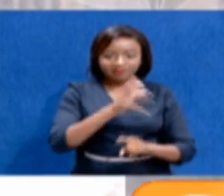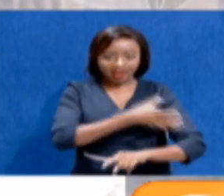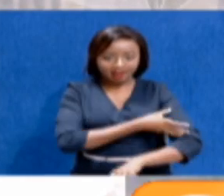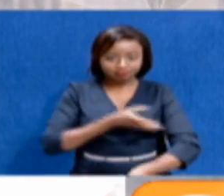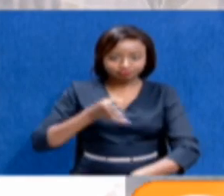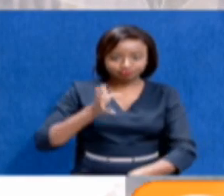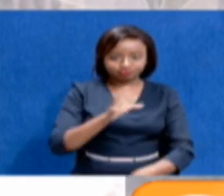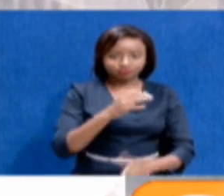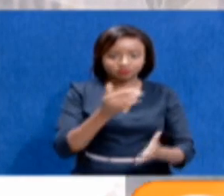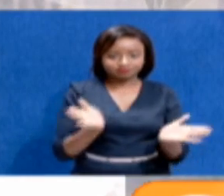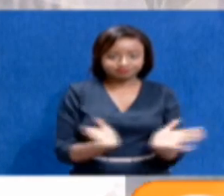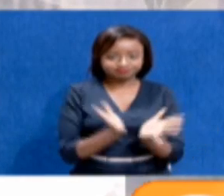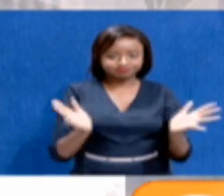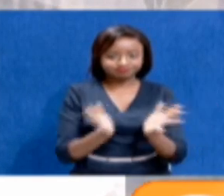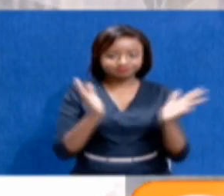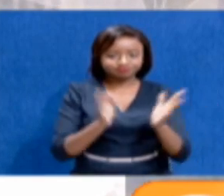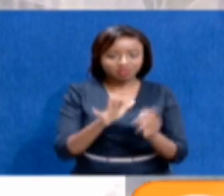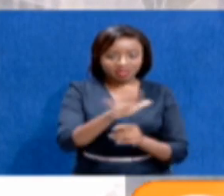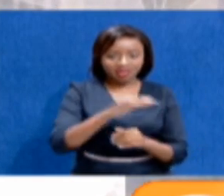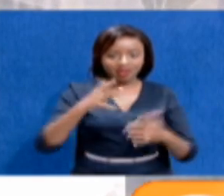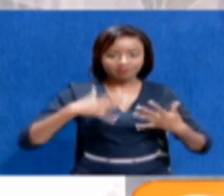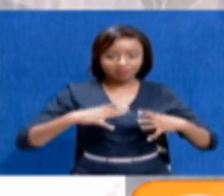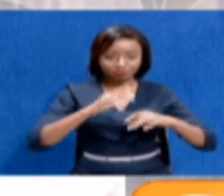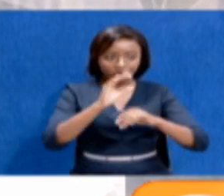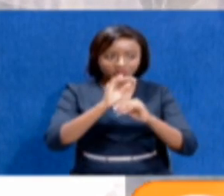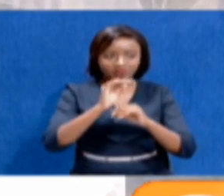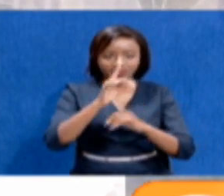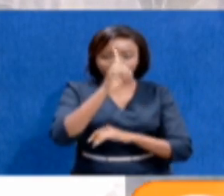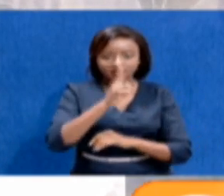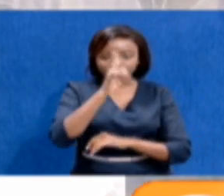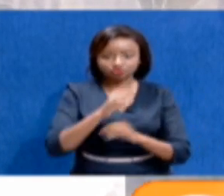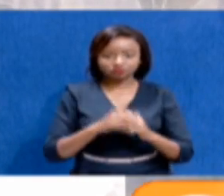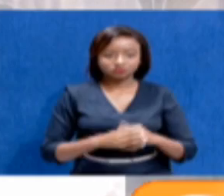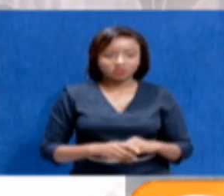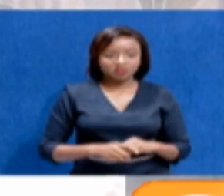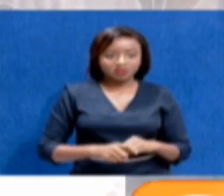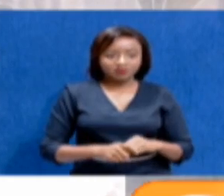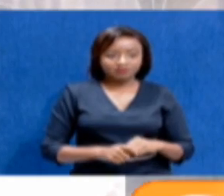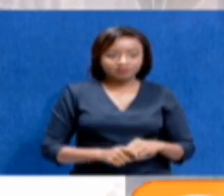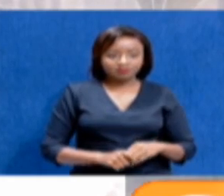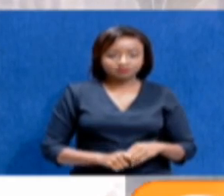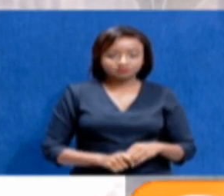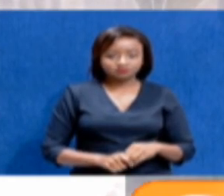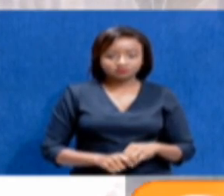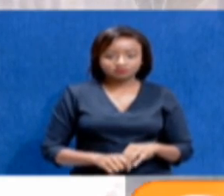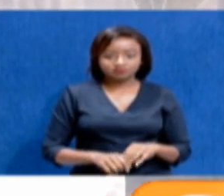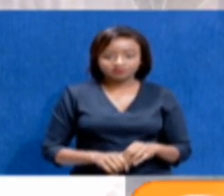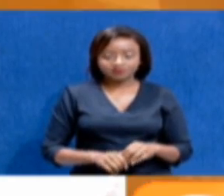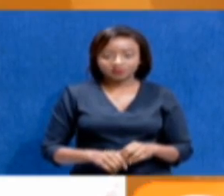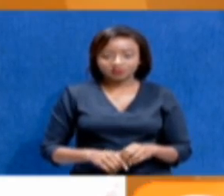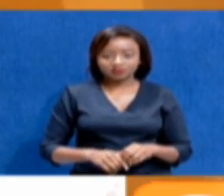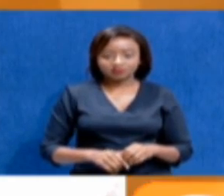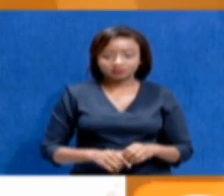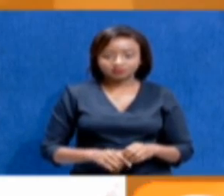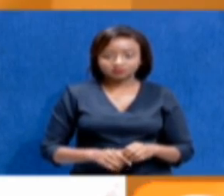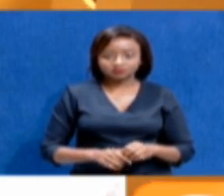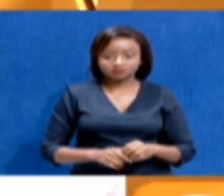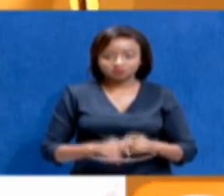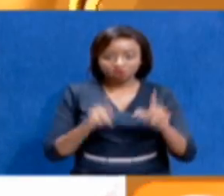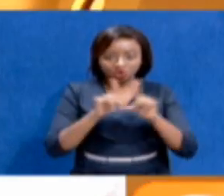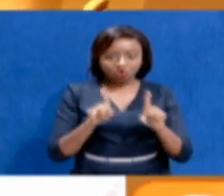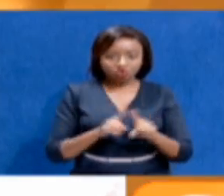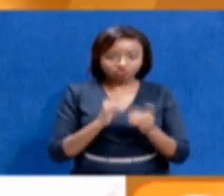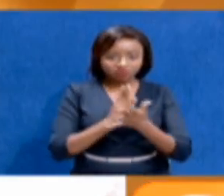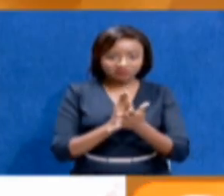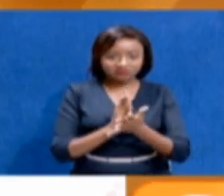of all religious leaders to play a role in containing a possible outbreak, especially in their areas of operation. Already a number